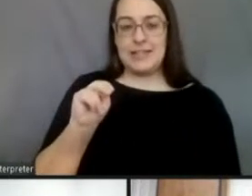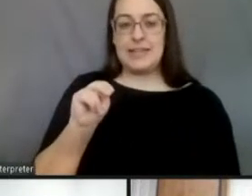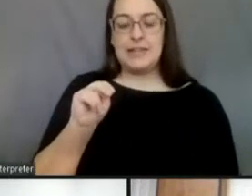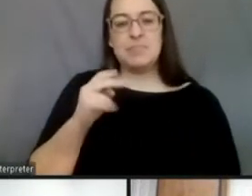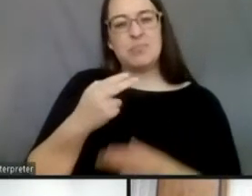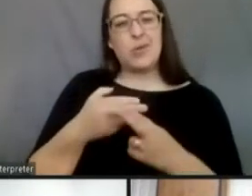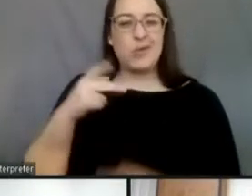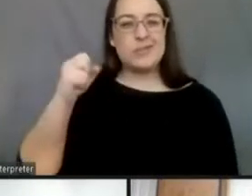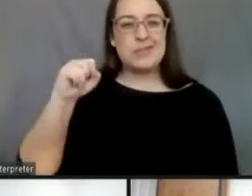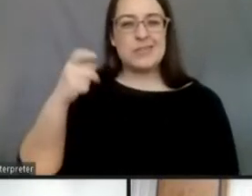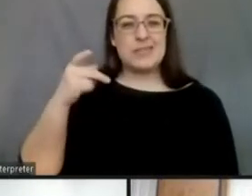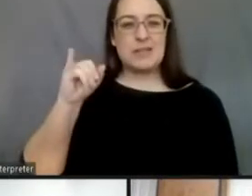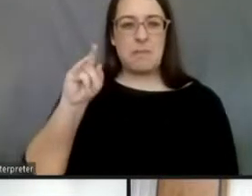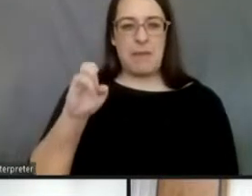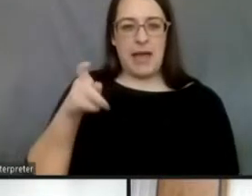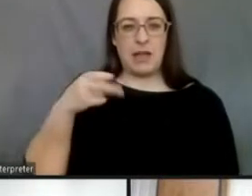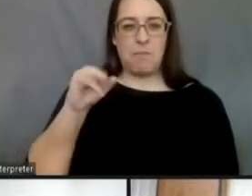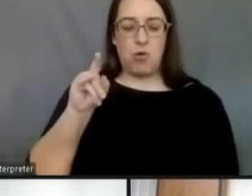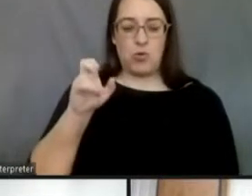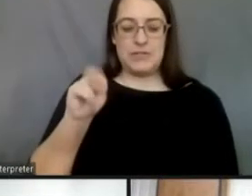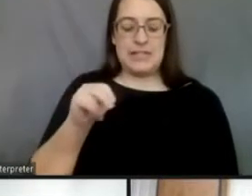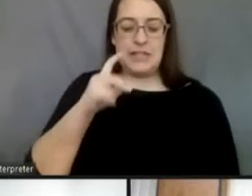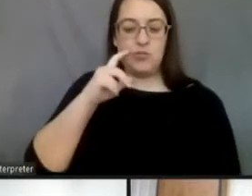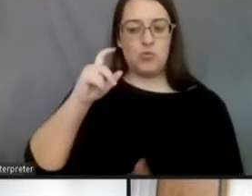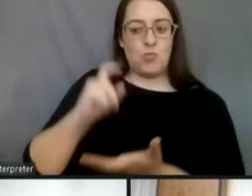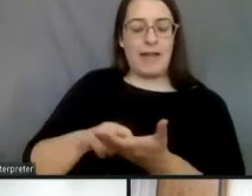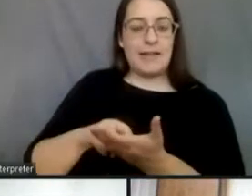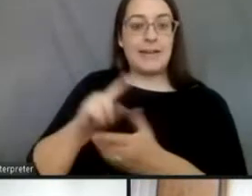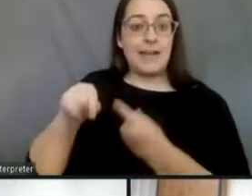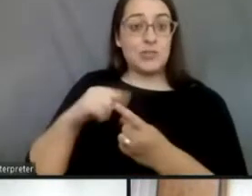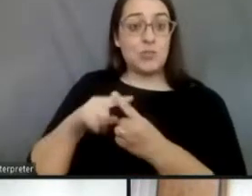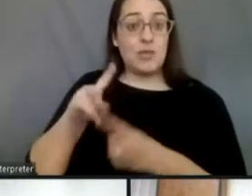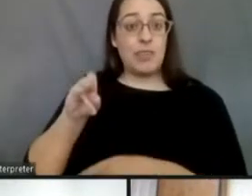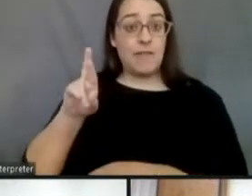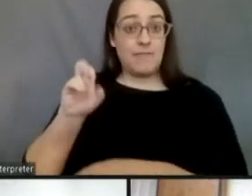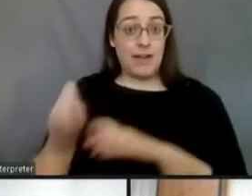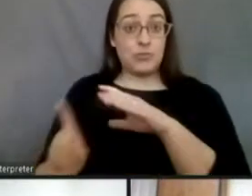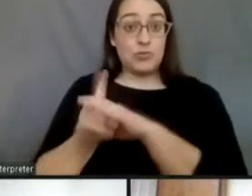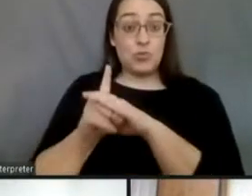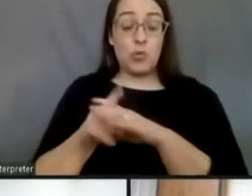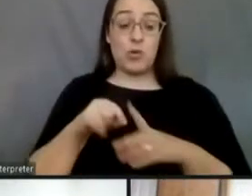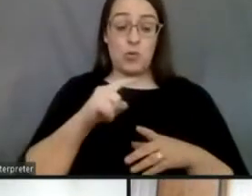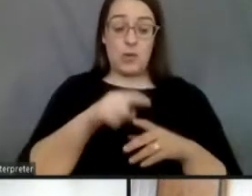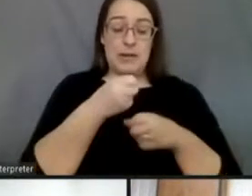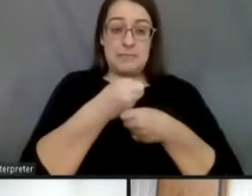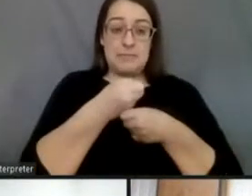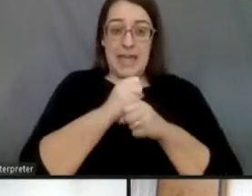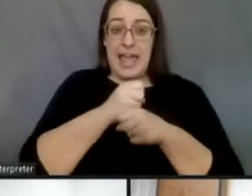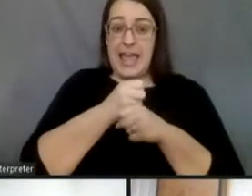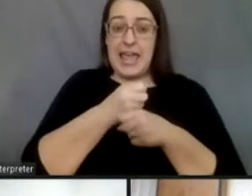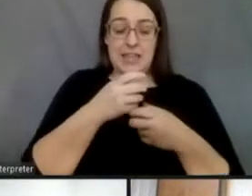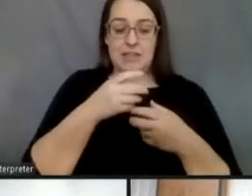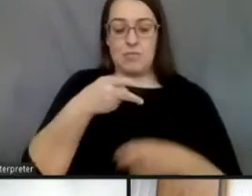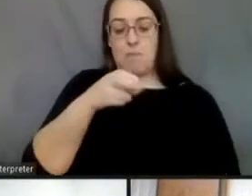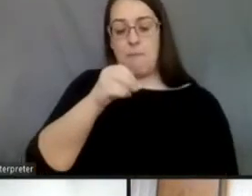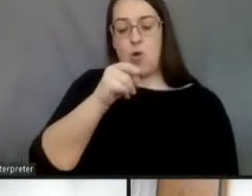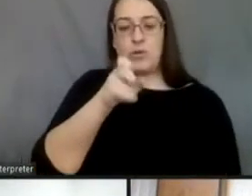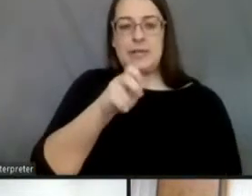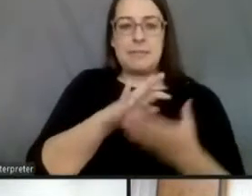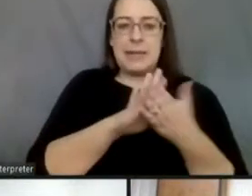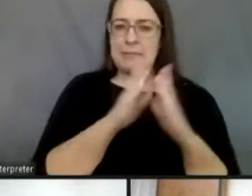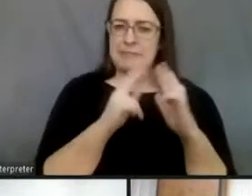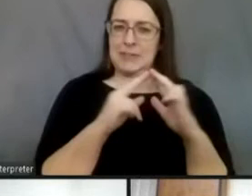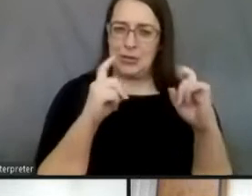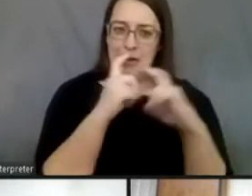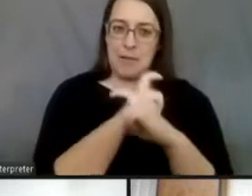spike protein so that our immune systems will recognize it. Now, when a protein is made, it folds into a very complicated structure. So when the